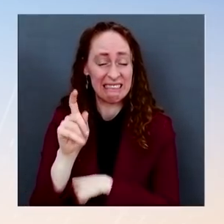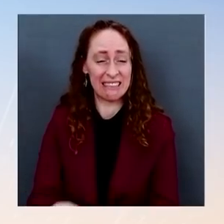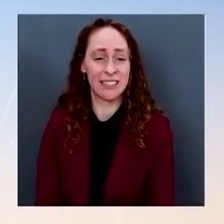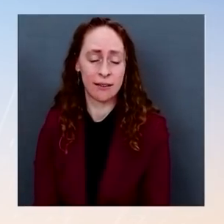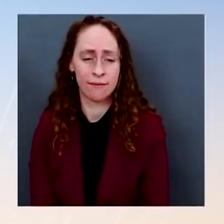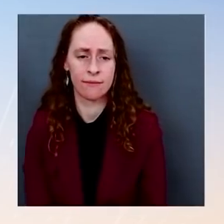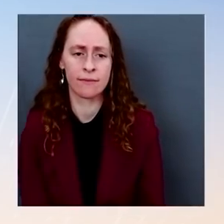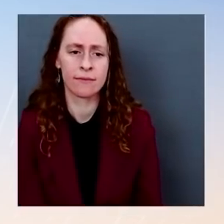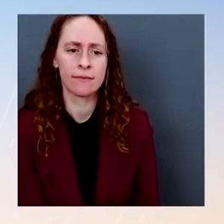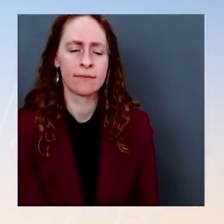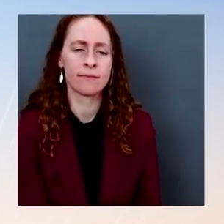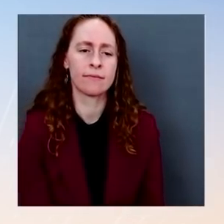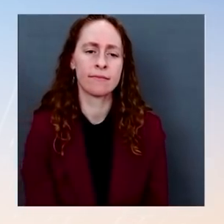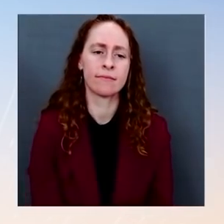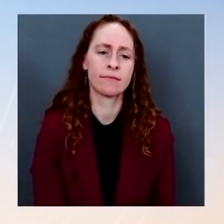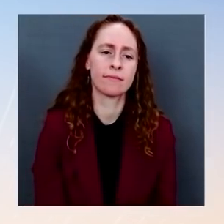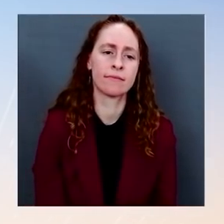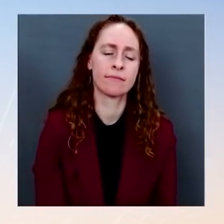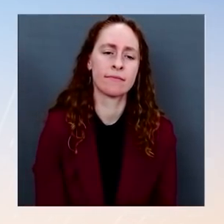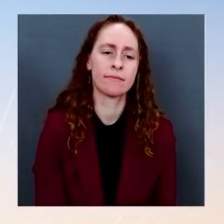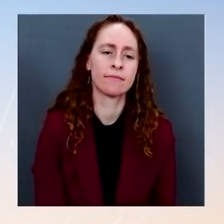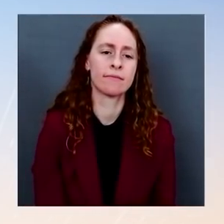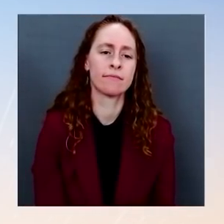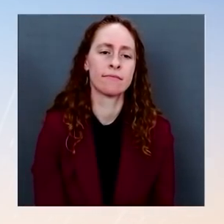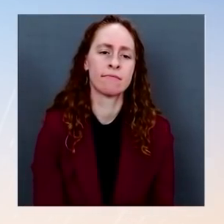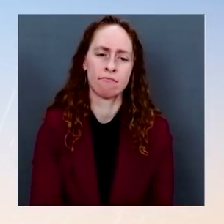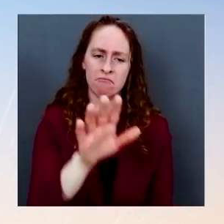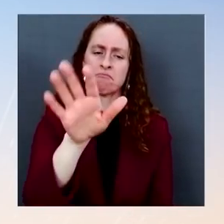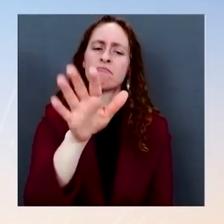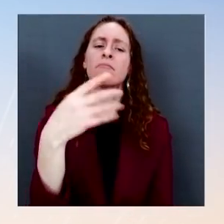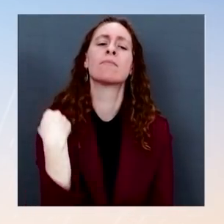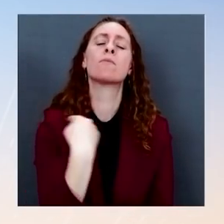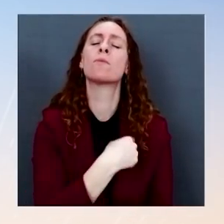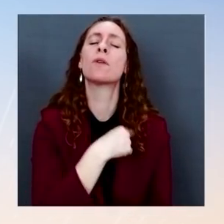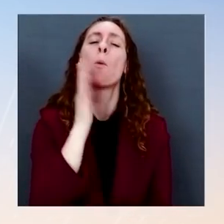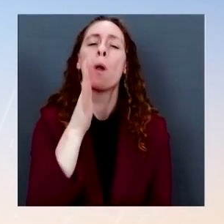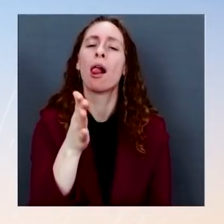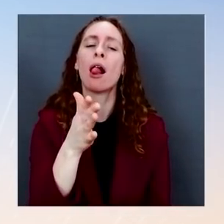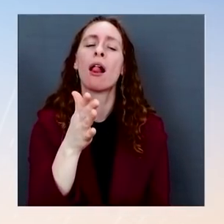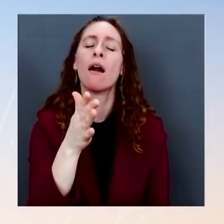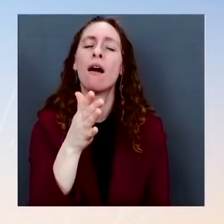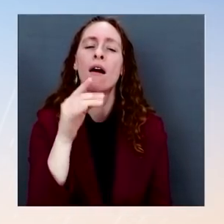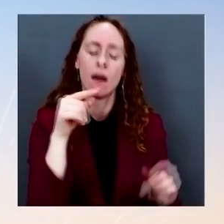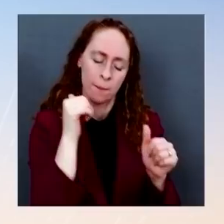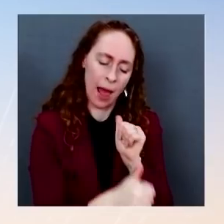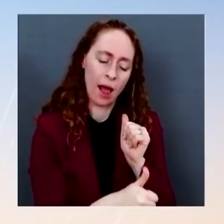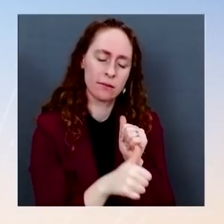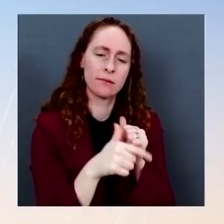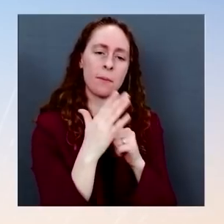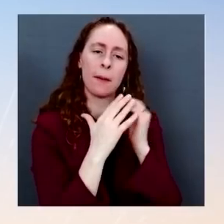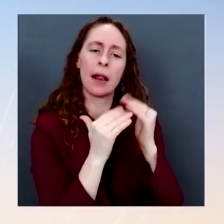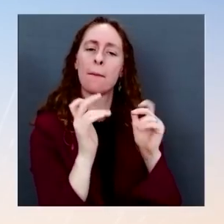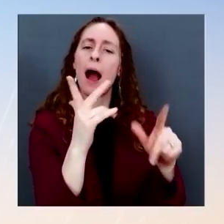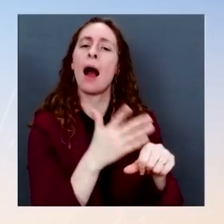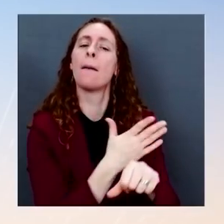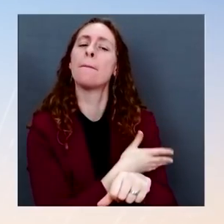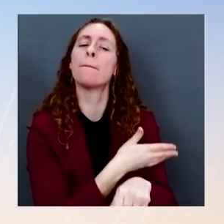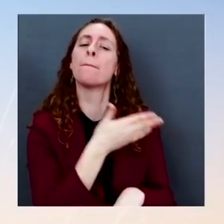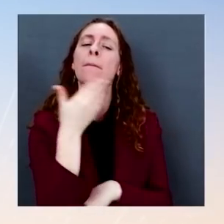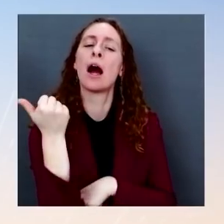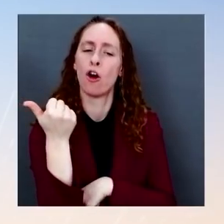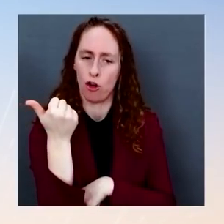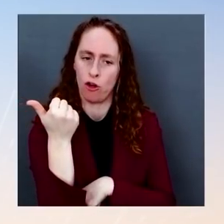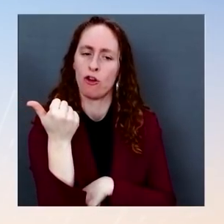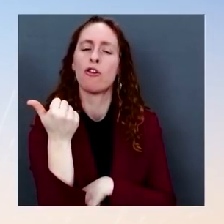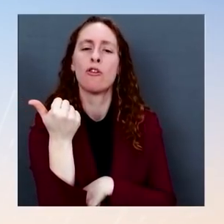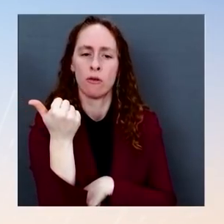are a number of steps we have taken without legislation, and certainly we'll continue to build on that, including setting a bold target to cut greenhouse